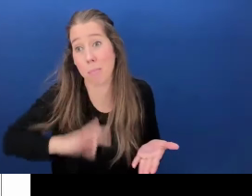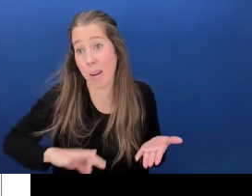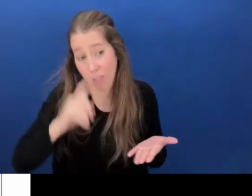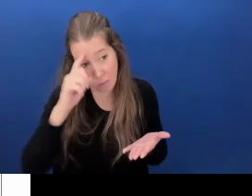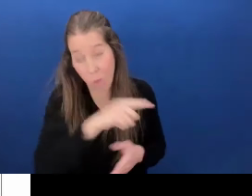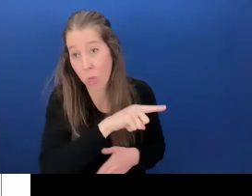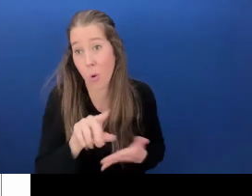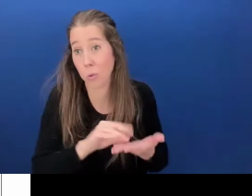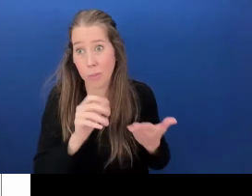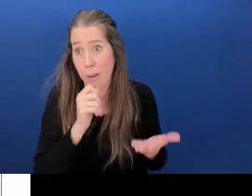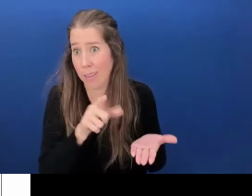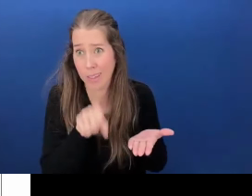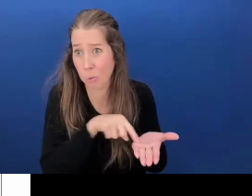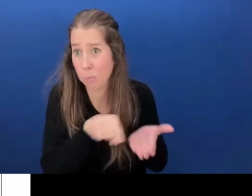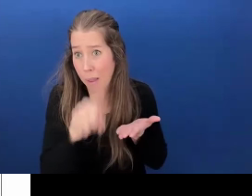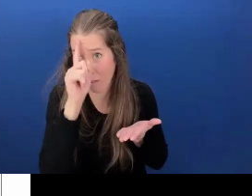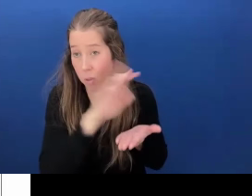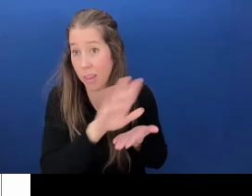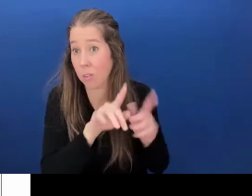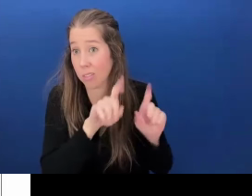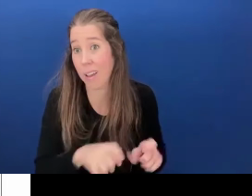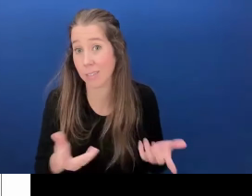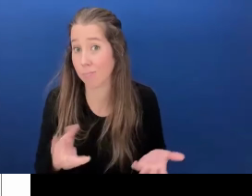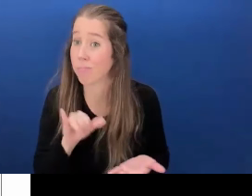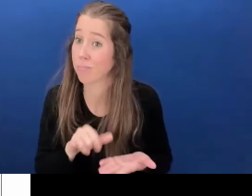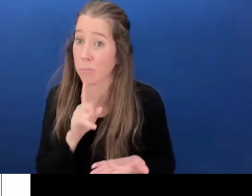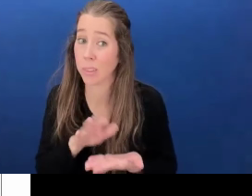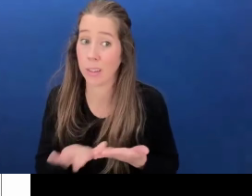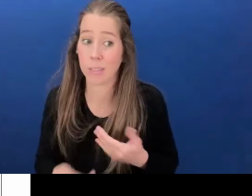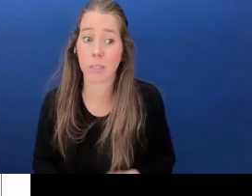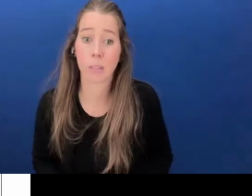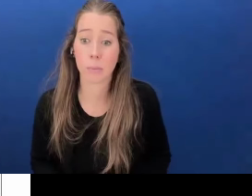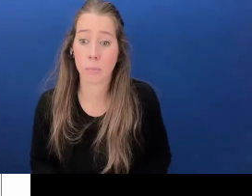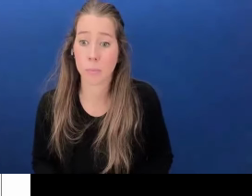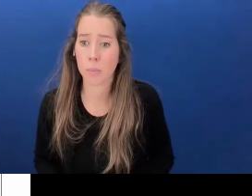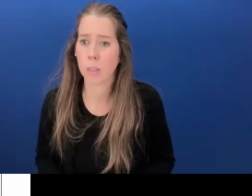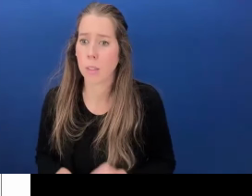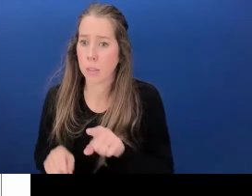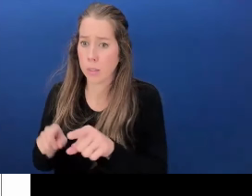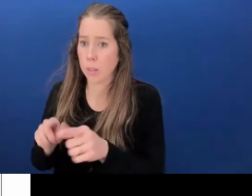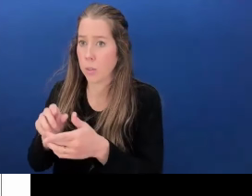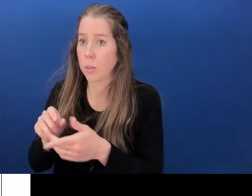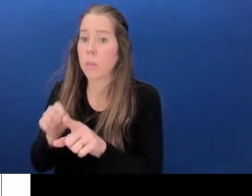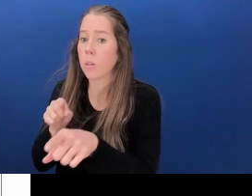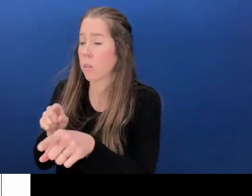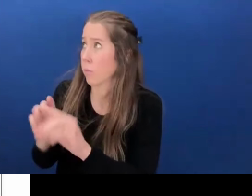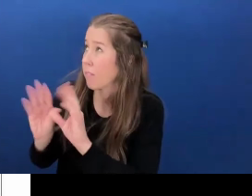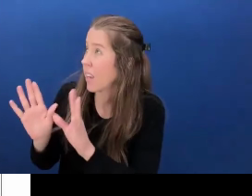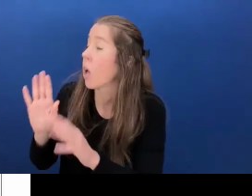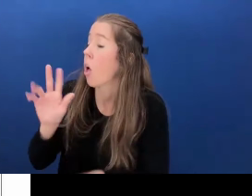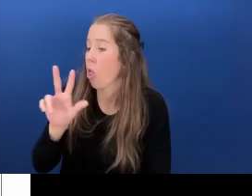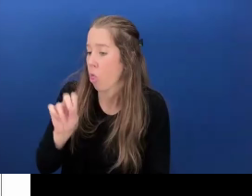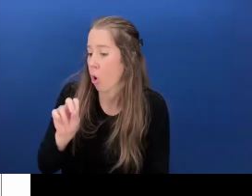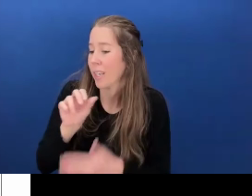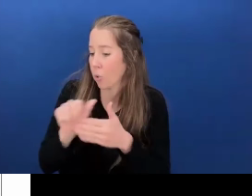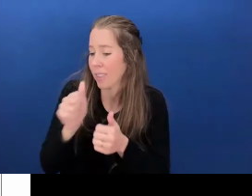students not to have to even pay for their exam for this. So it's $30 per test. $30 per test.